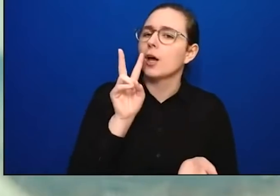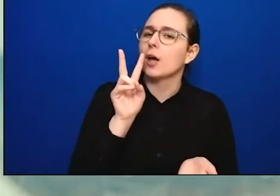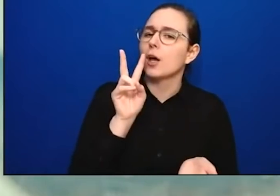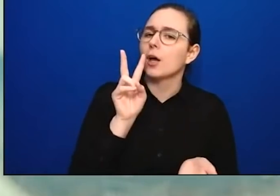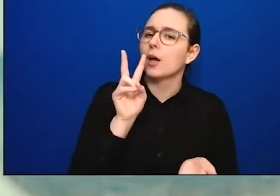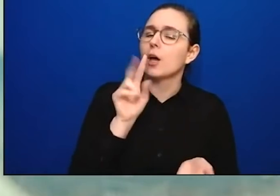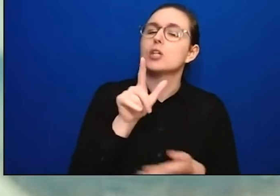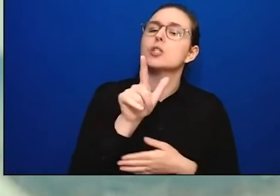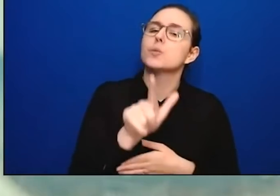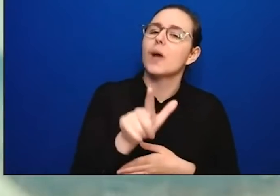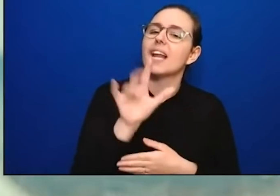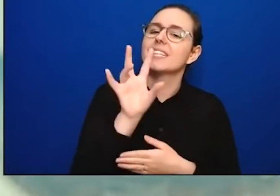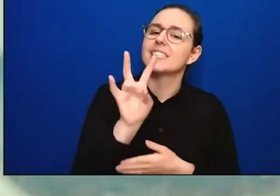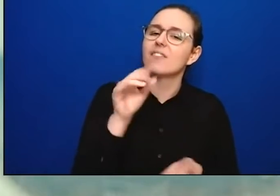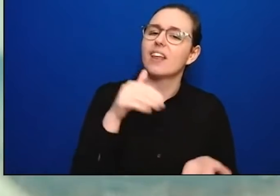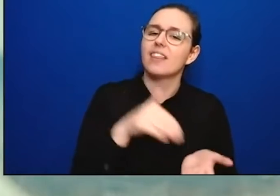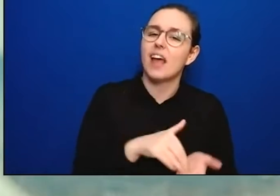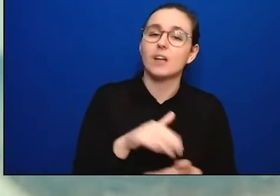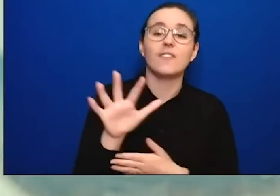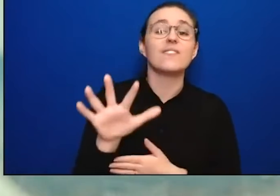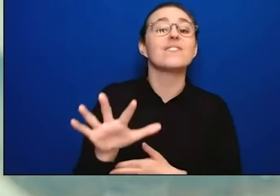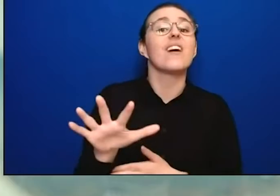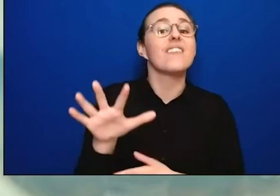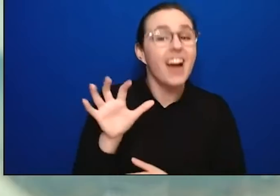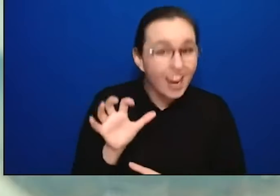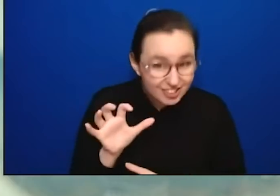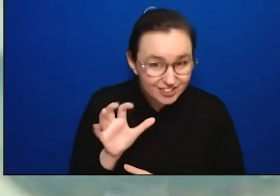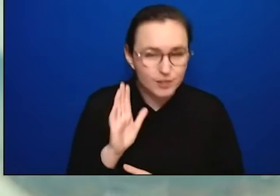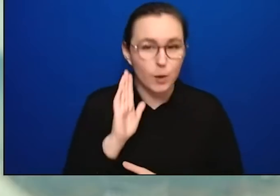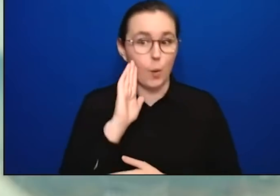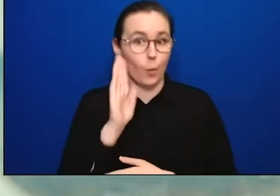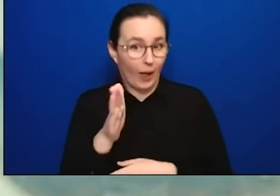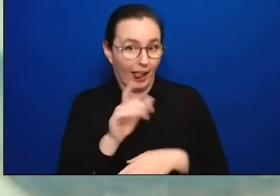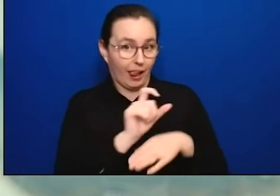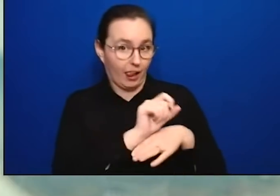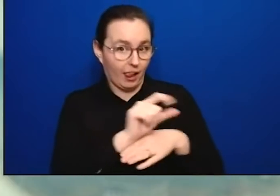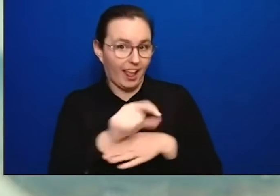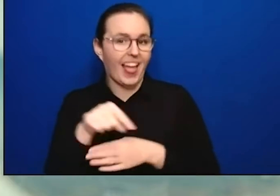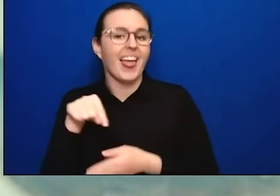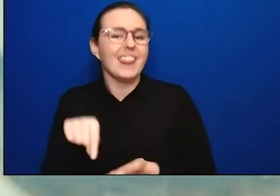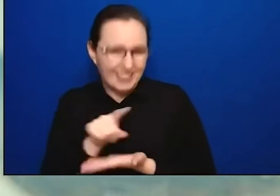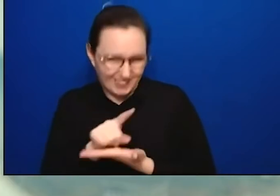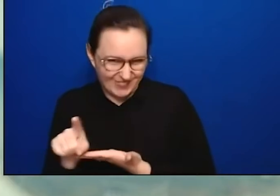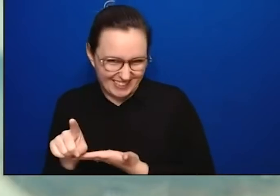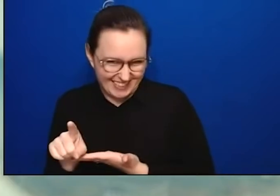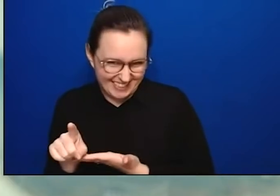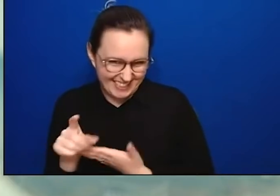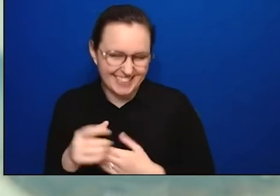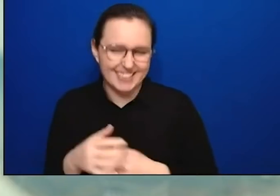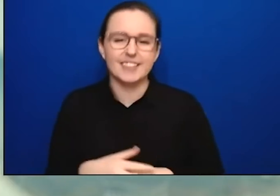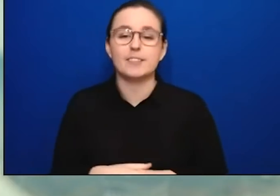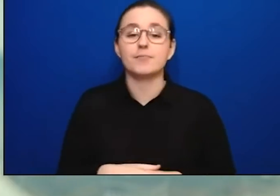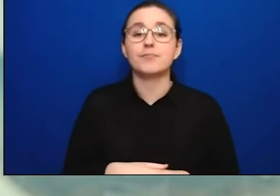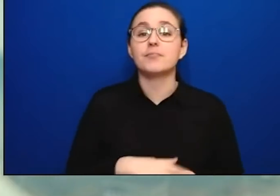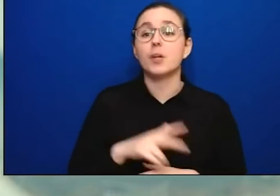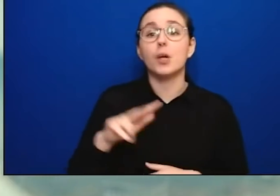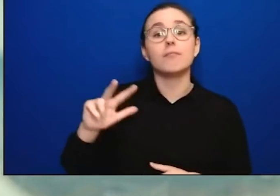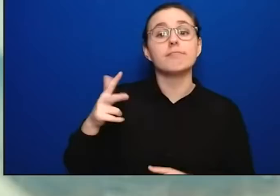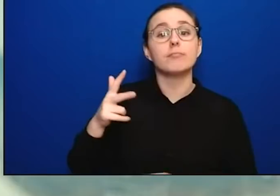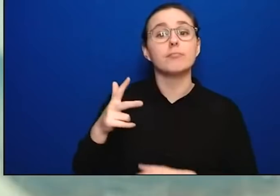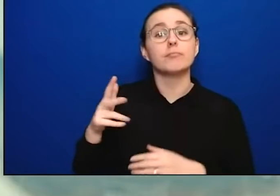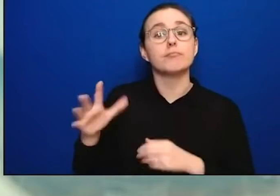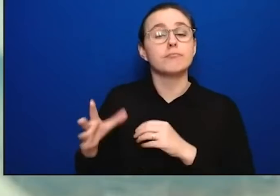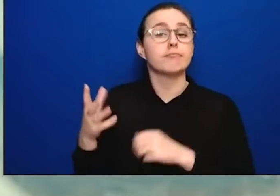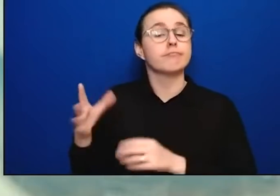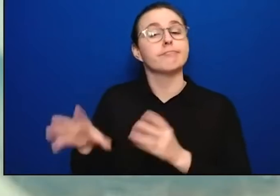2 invitations for children 5 to 11 are being sent out this week based on an 8-week interval. And the